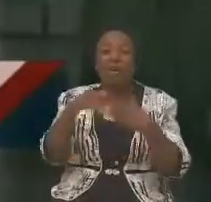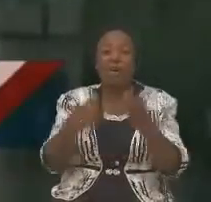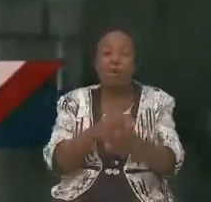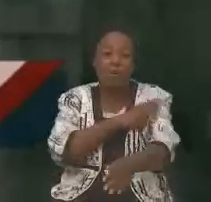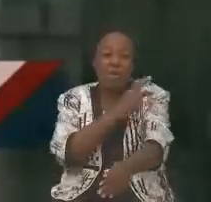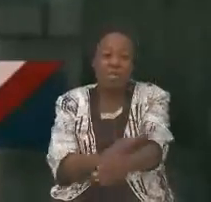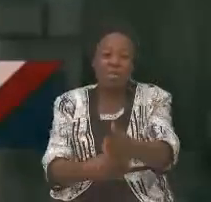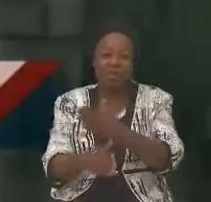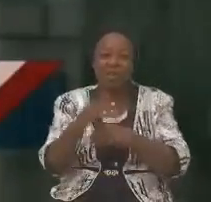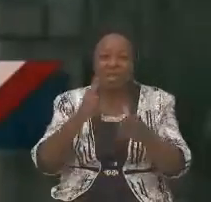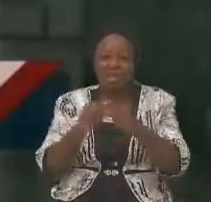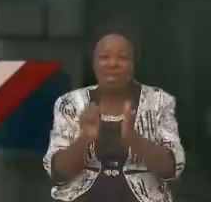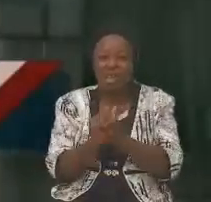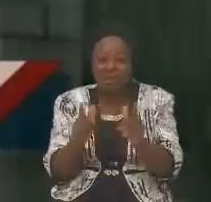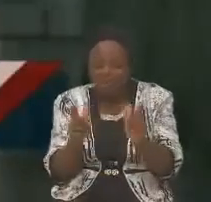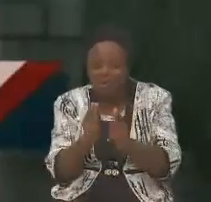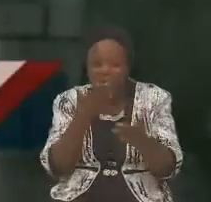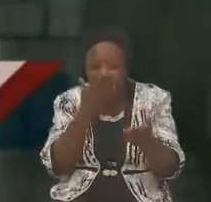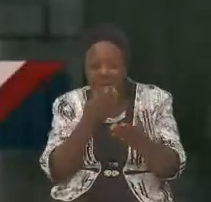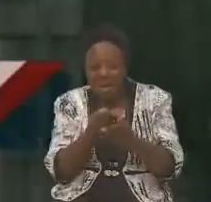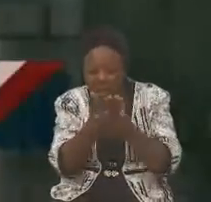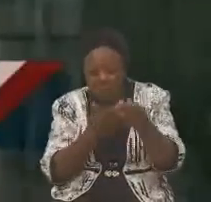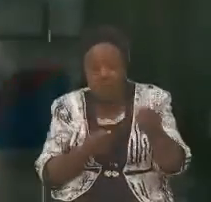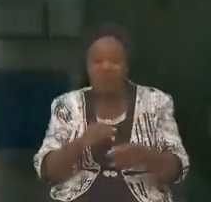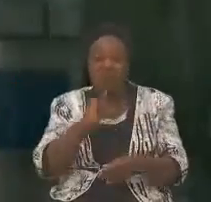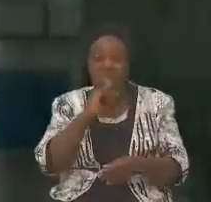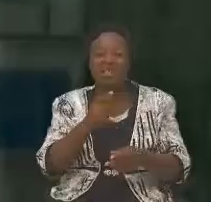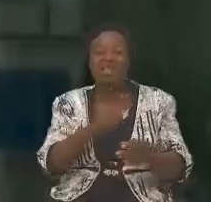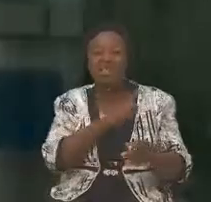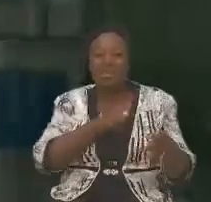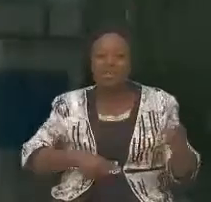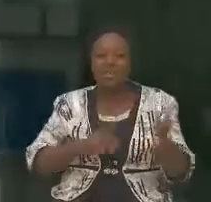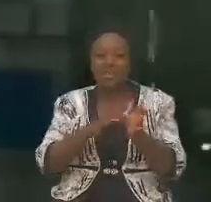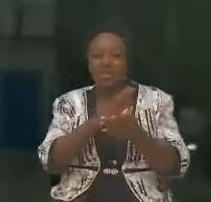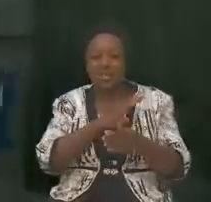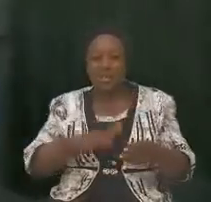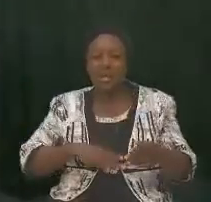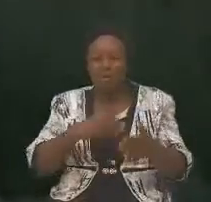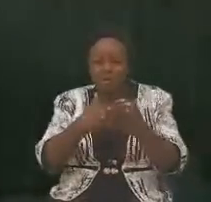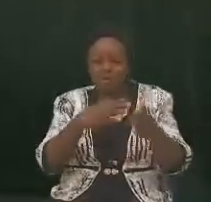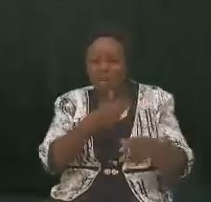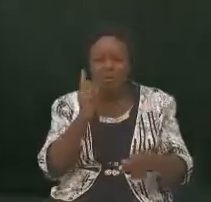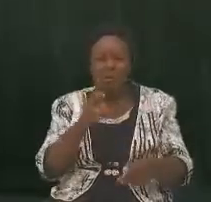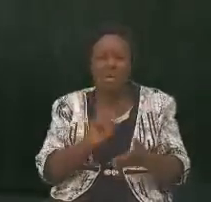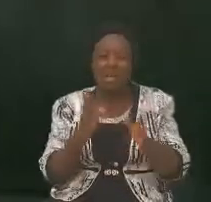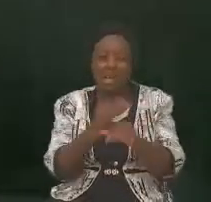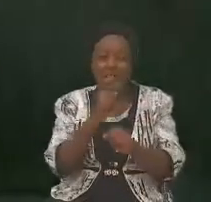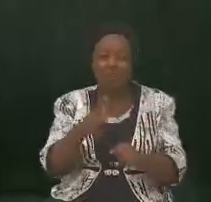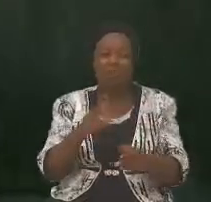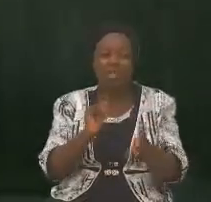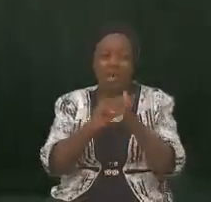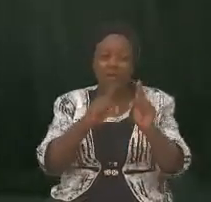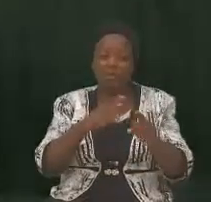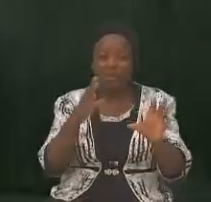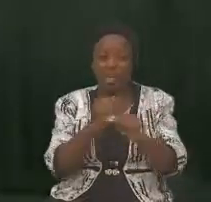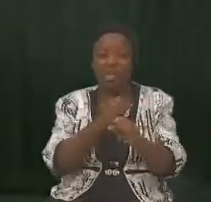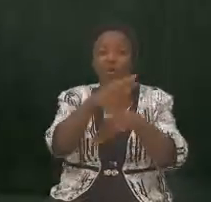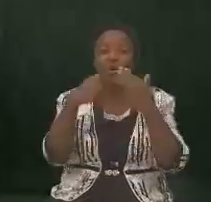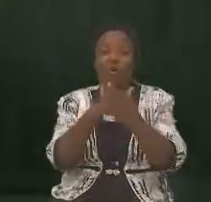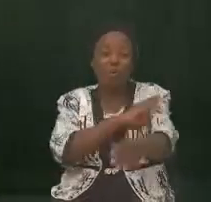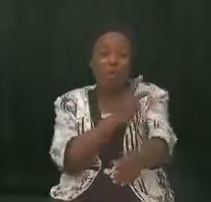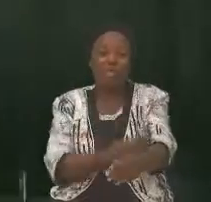Jesus Christ. And then you are inside Jesus Christ. Before anybody can get to you, they'll get to the Almighty God